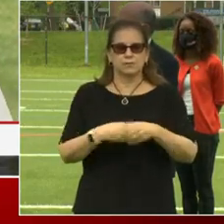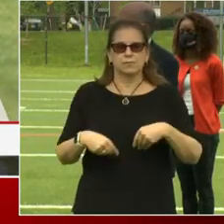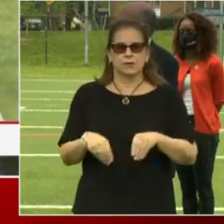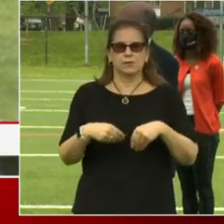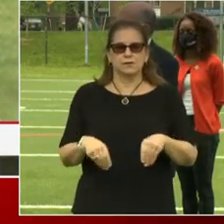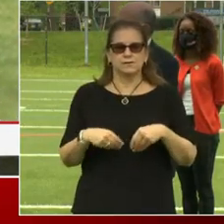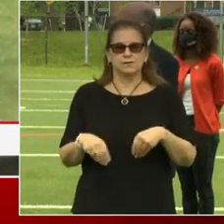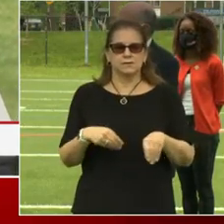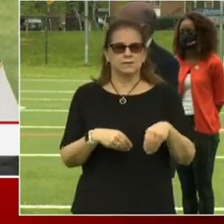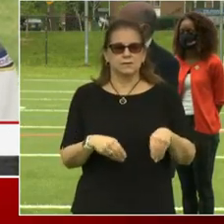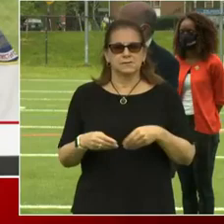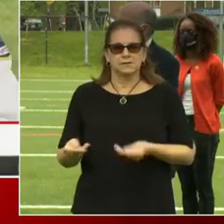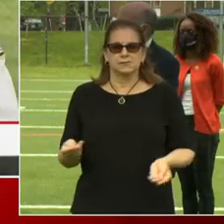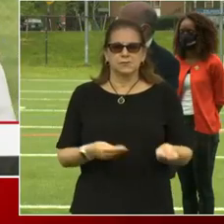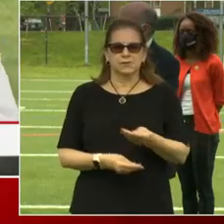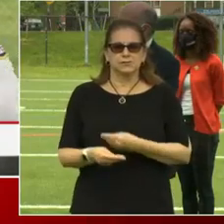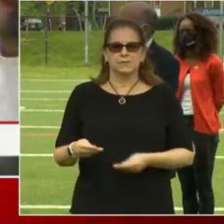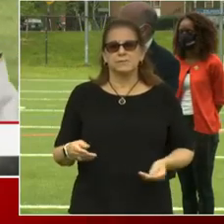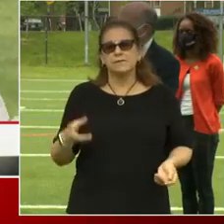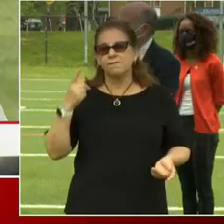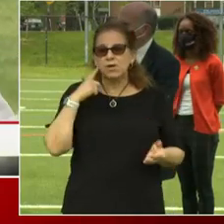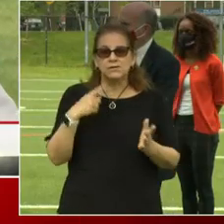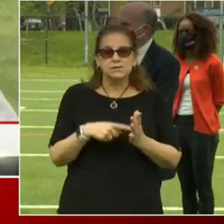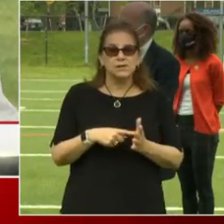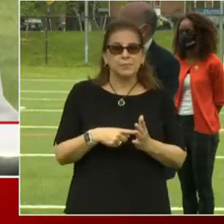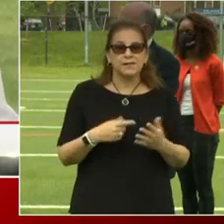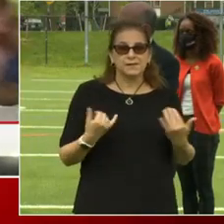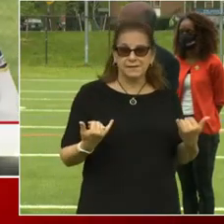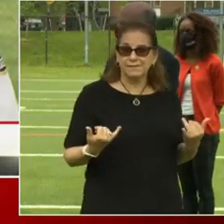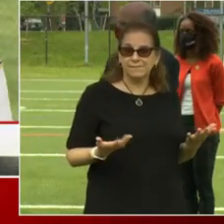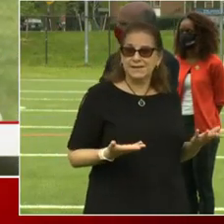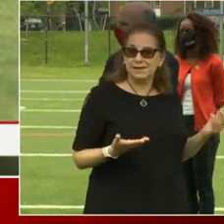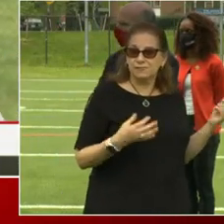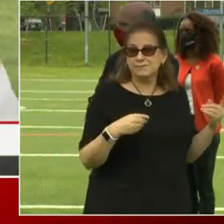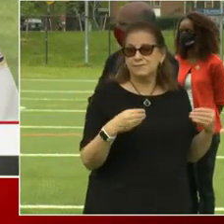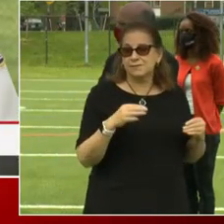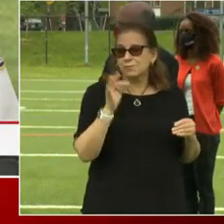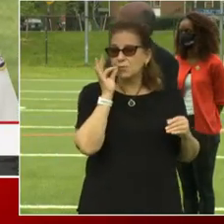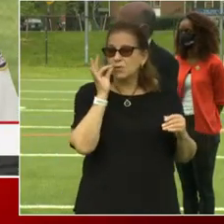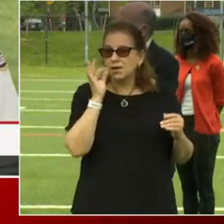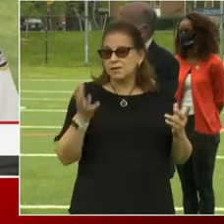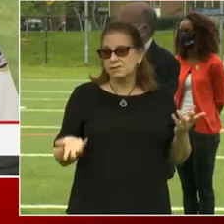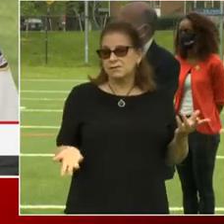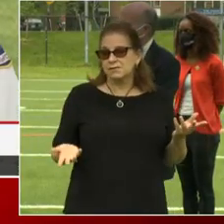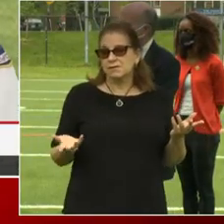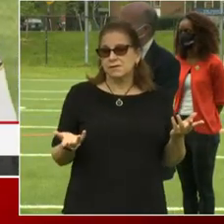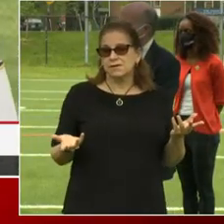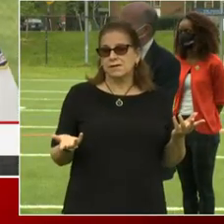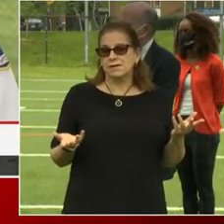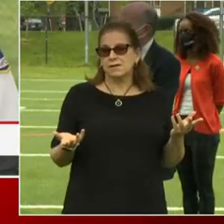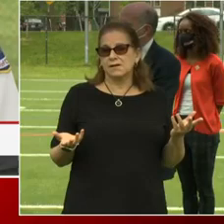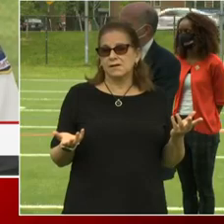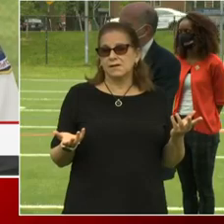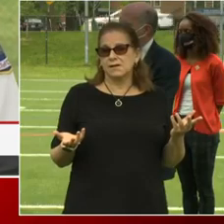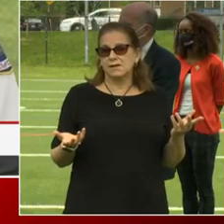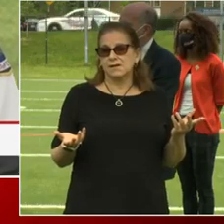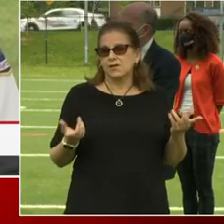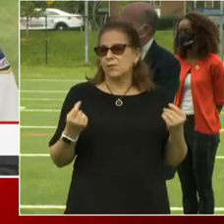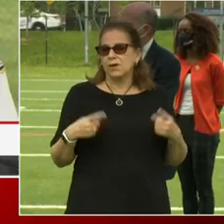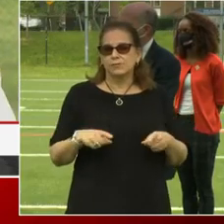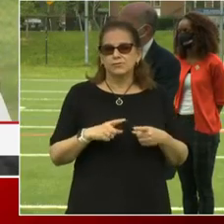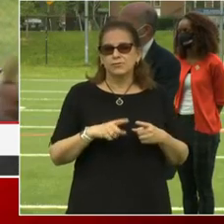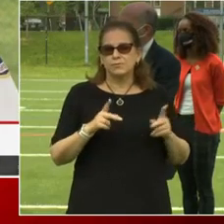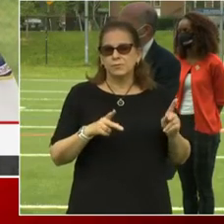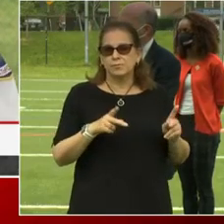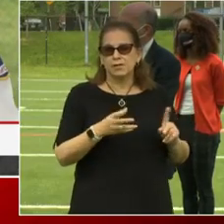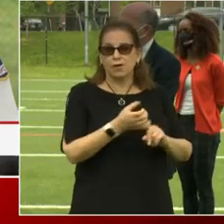things and see what happens. For example, if they're out here selling marijuana, as an example, what happens with that case after the individuals are arrested?